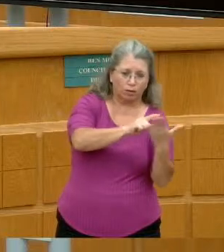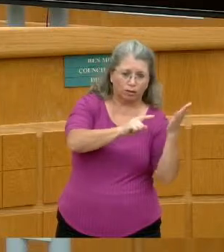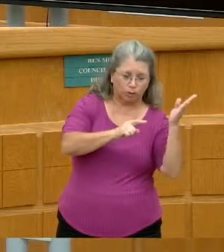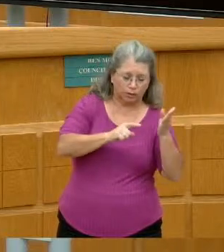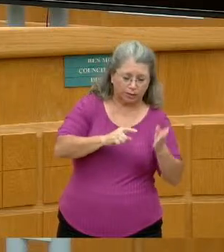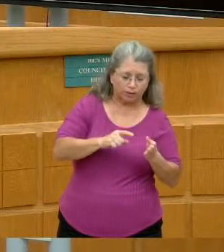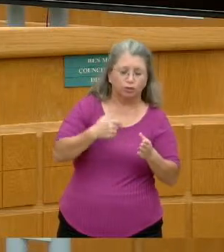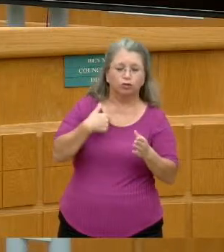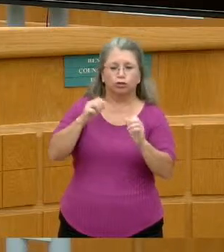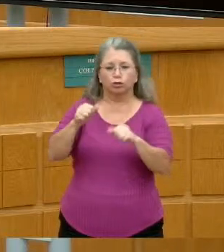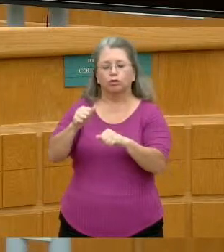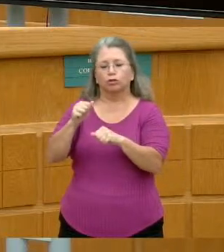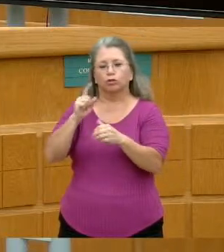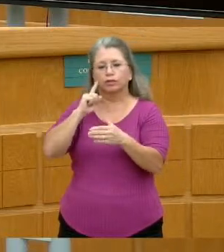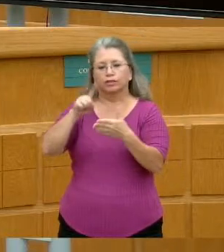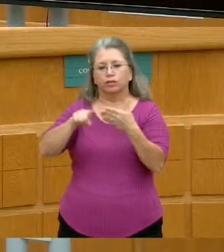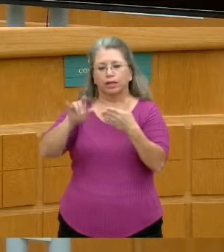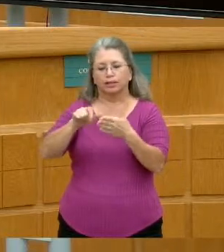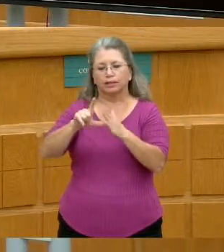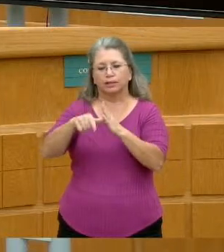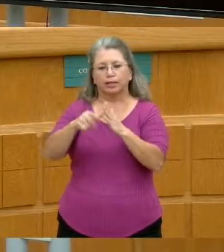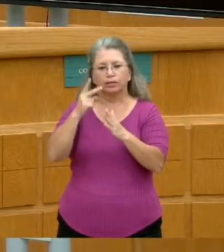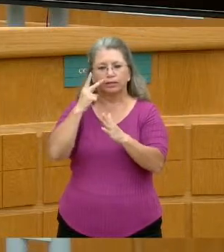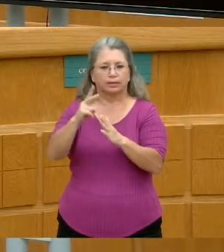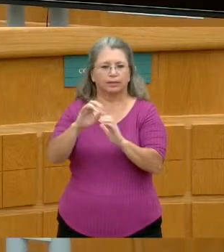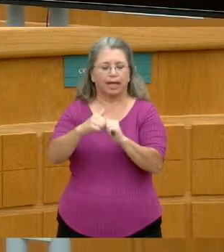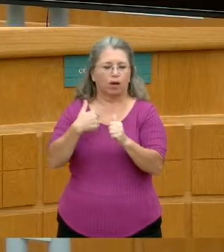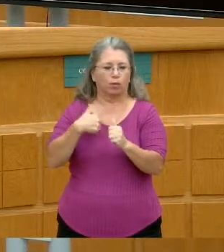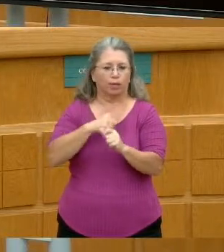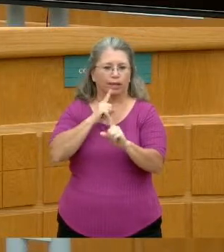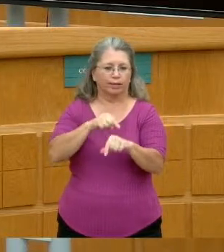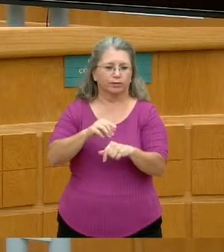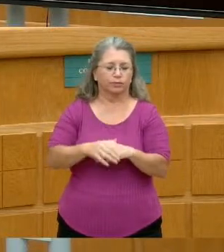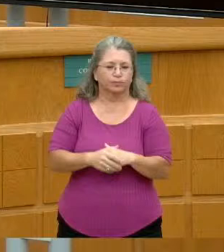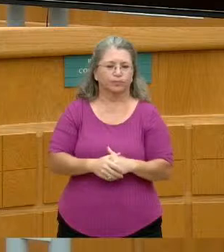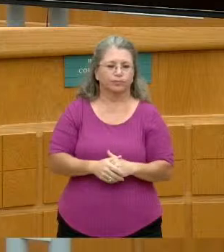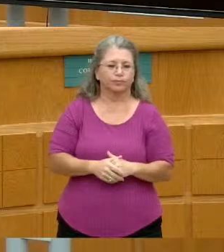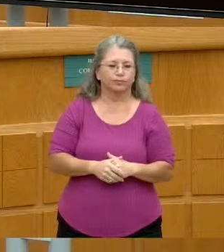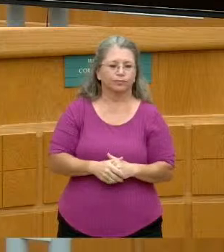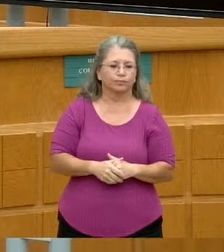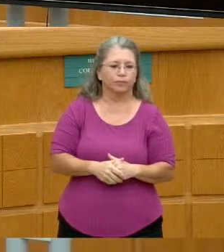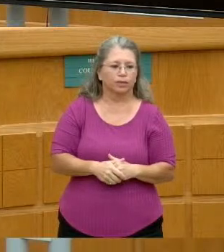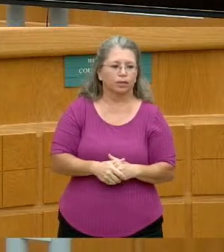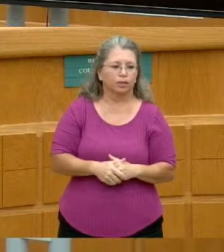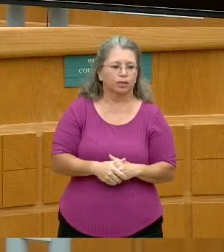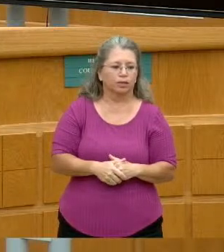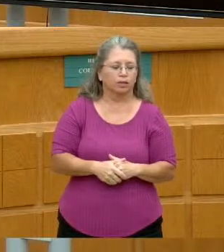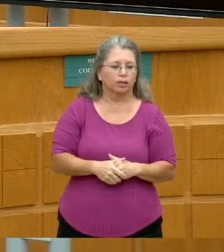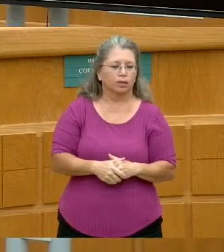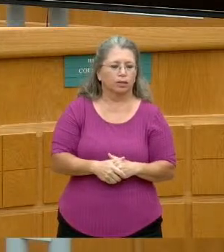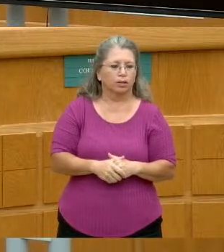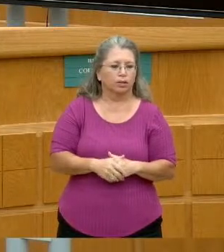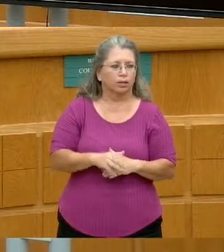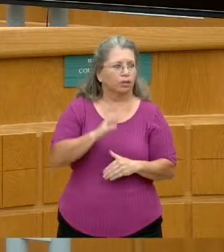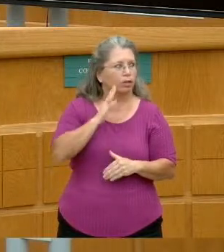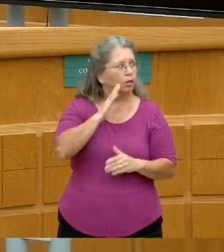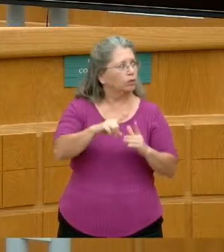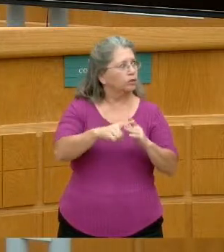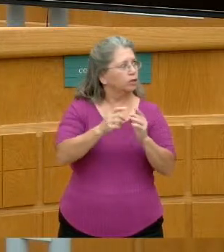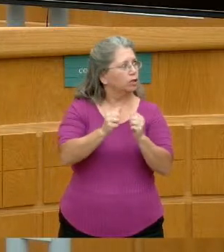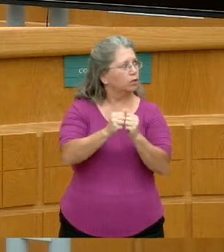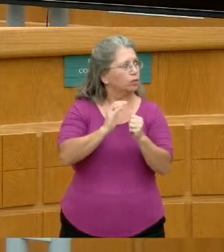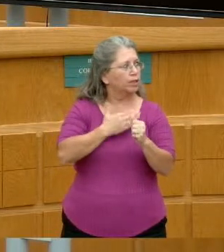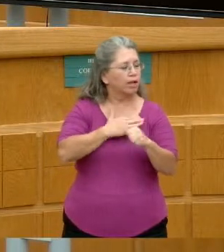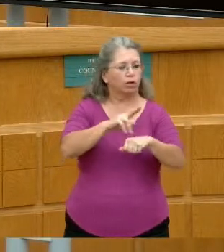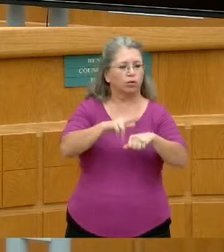later and see how we answered the questions online. So we're going to start with a slide that we normally start with